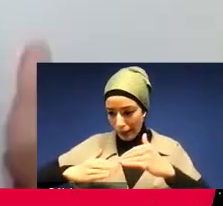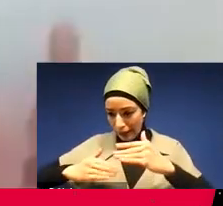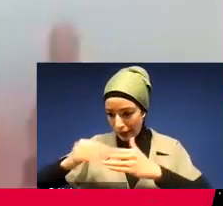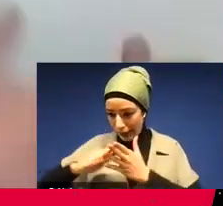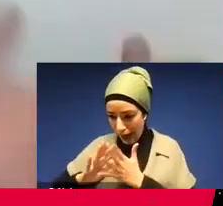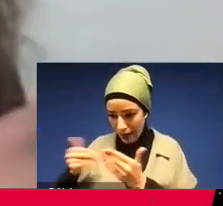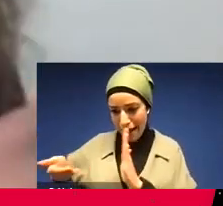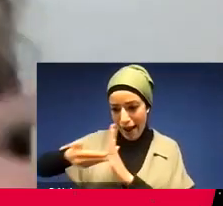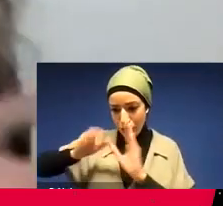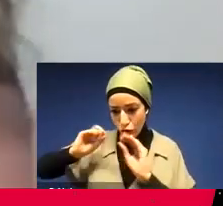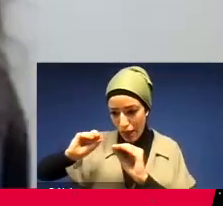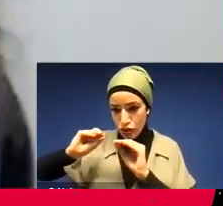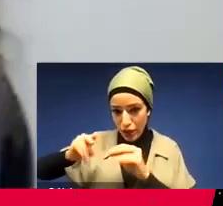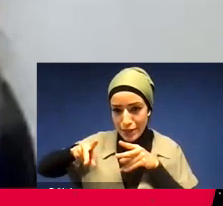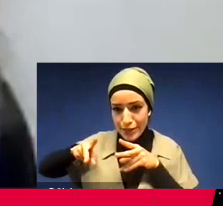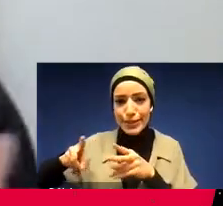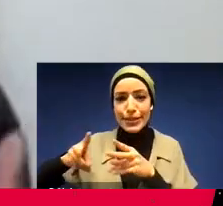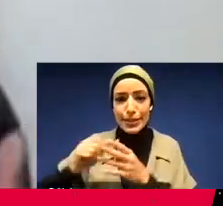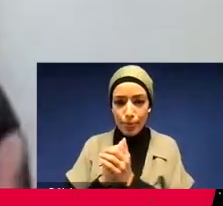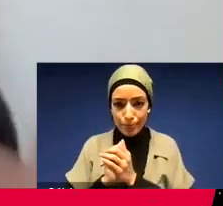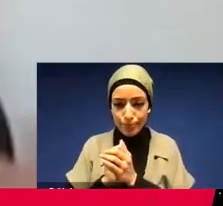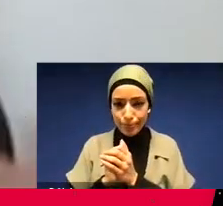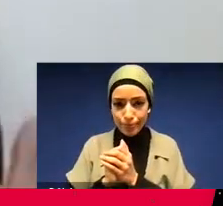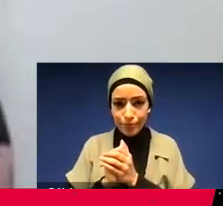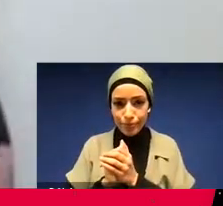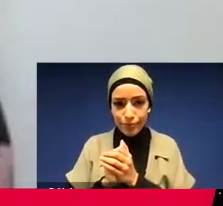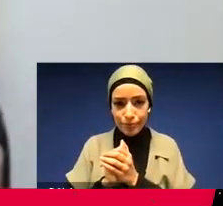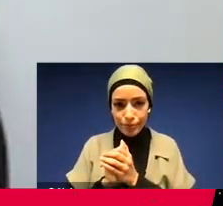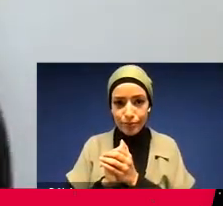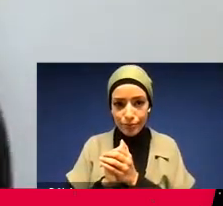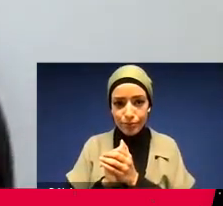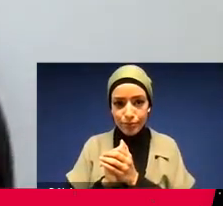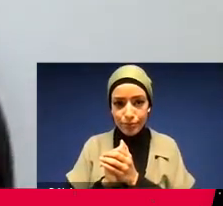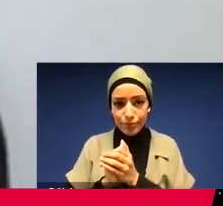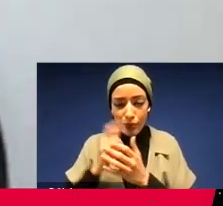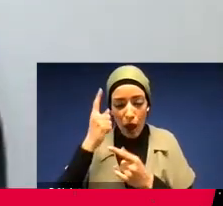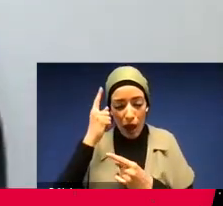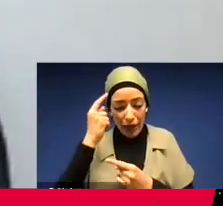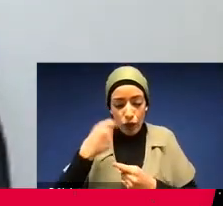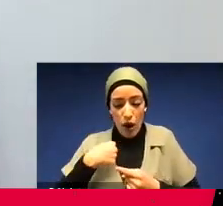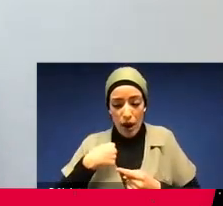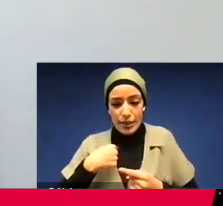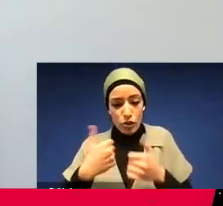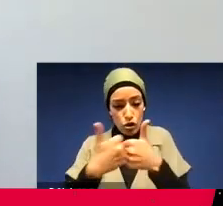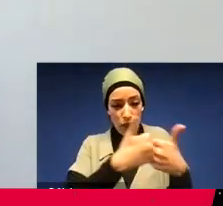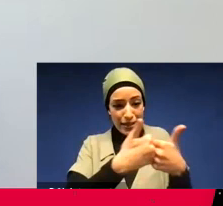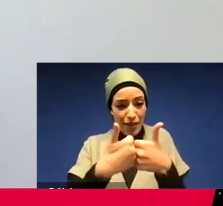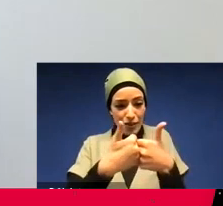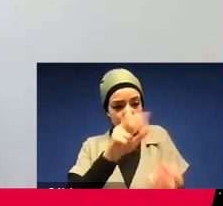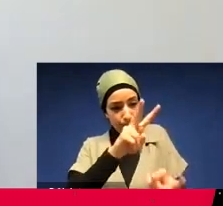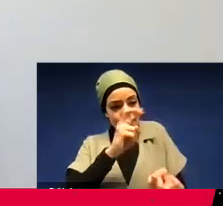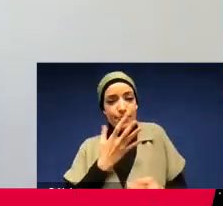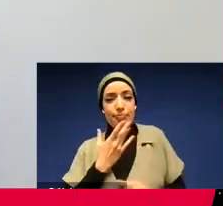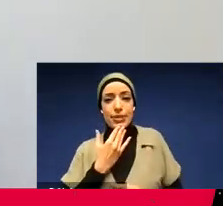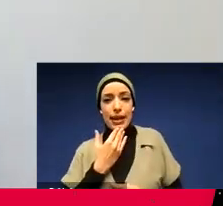what she's doing. I think we mistake solidarity in that we have to say, I'm doing this because I'm